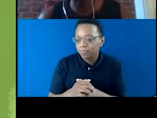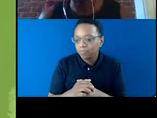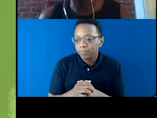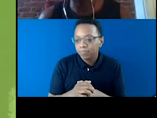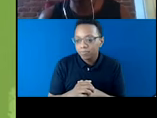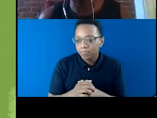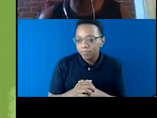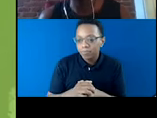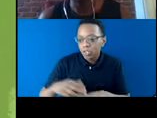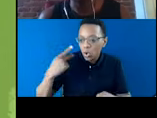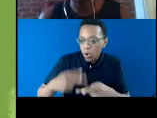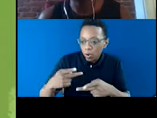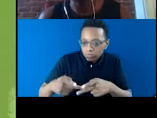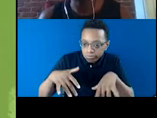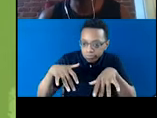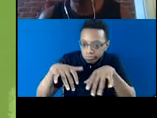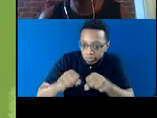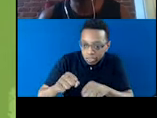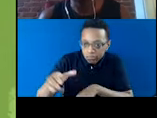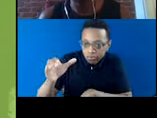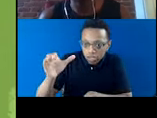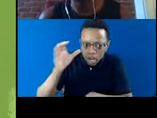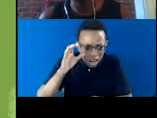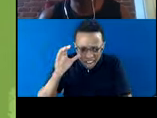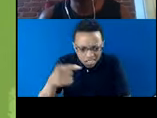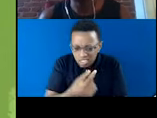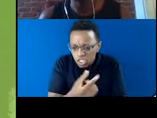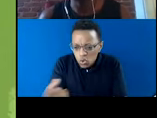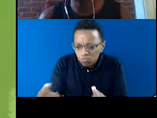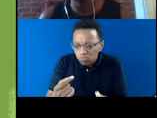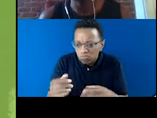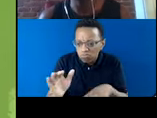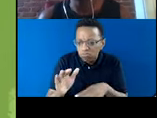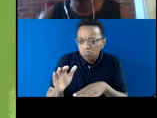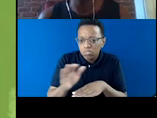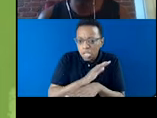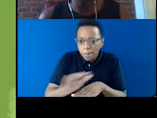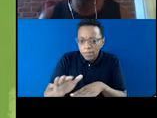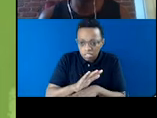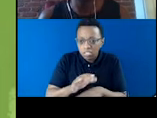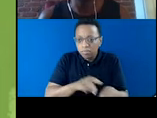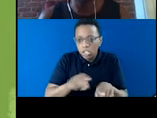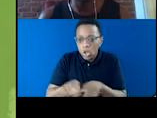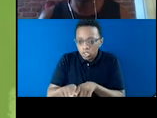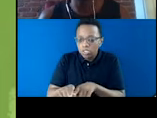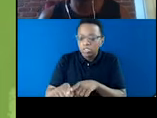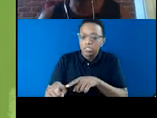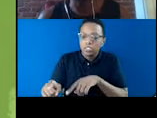got wind of what she was doing, as well as the fact that she was then guilty of sodomy